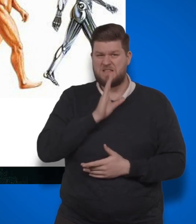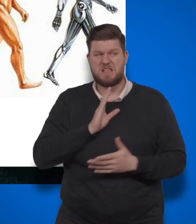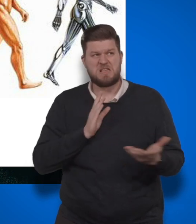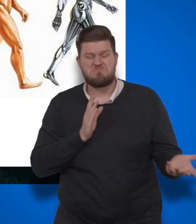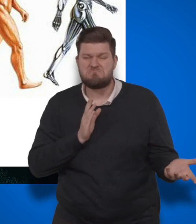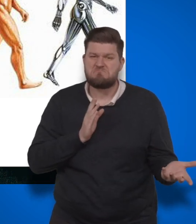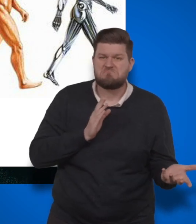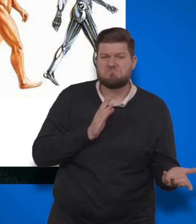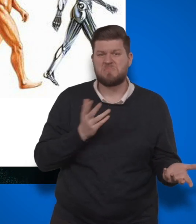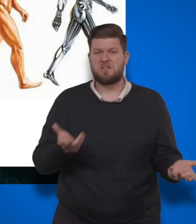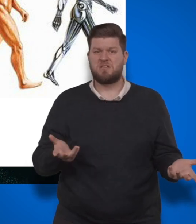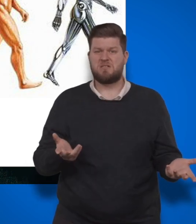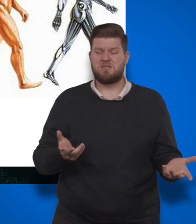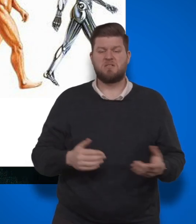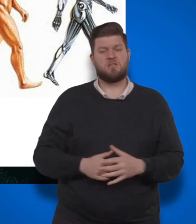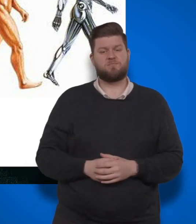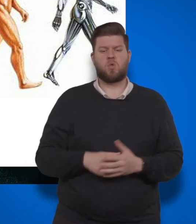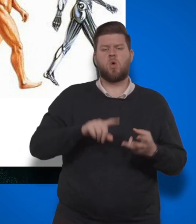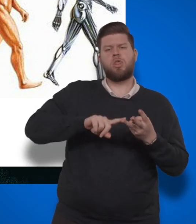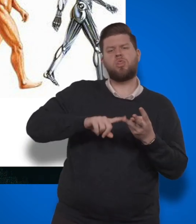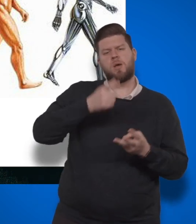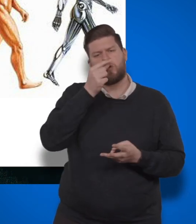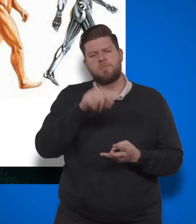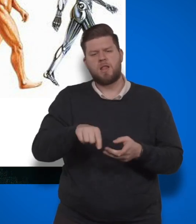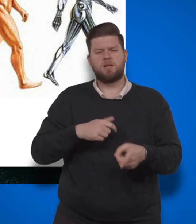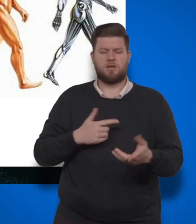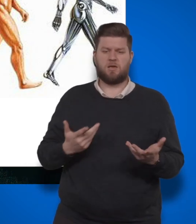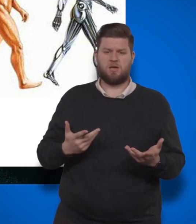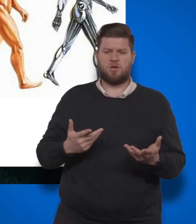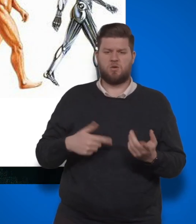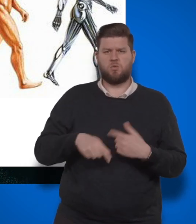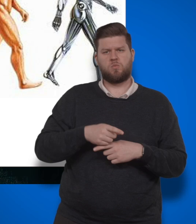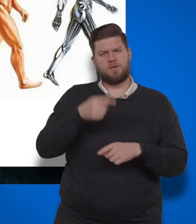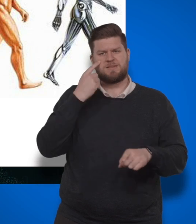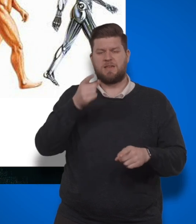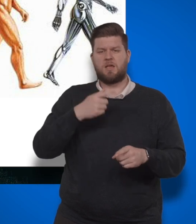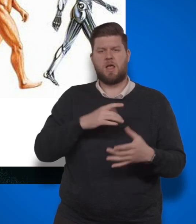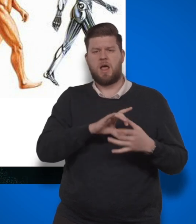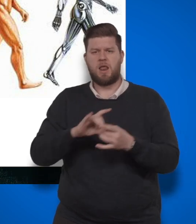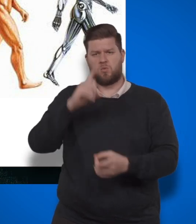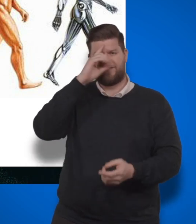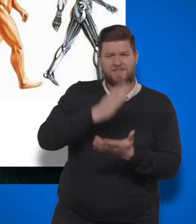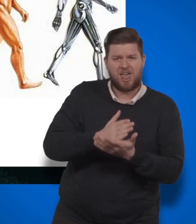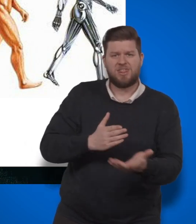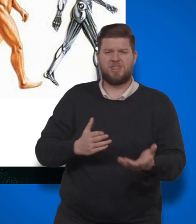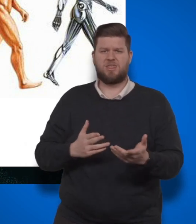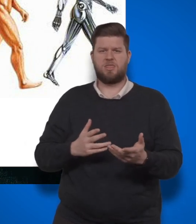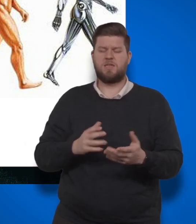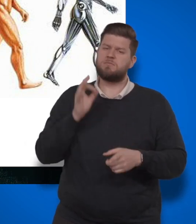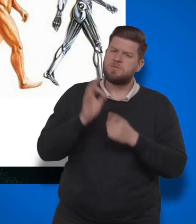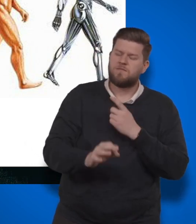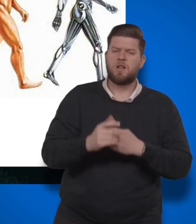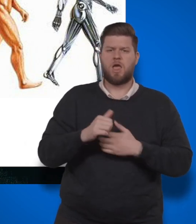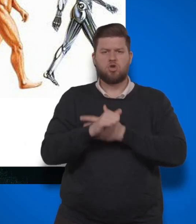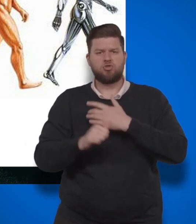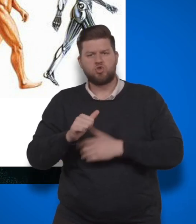a third possibility, and here we're coming to the contribution of a faith position, and in particular the Christian faith. Christianity, together with